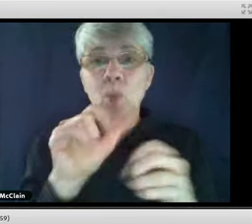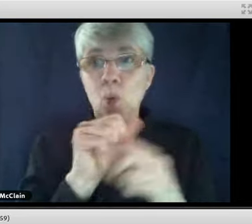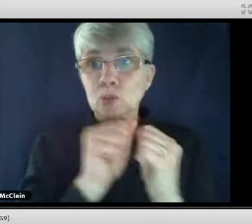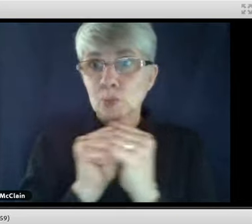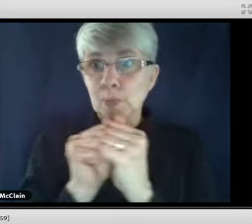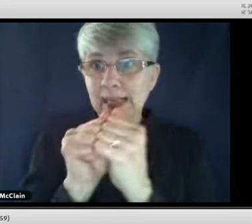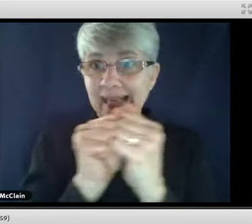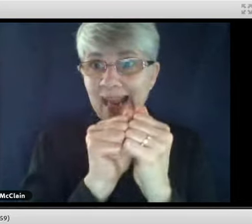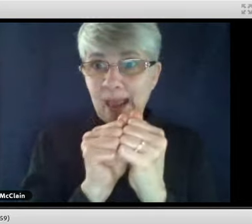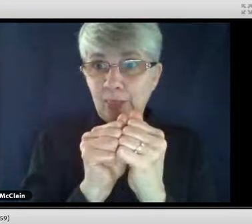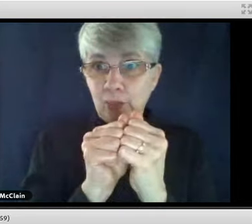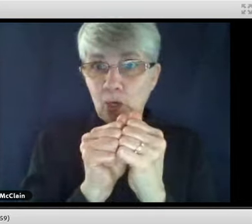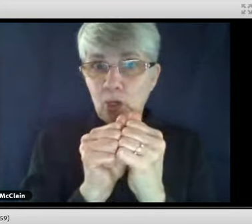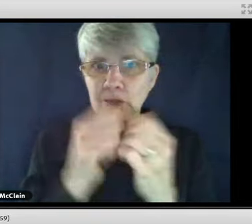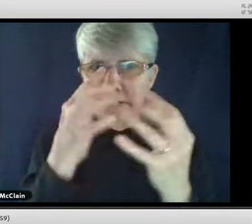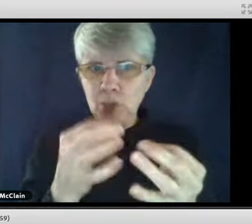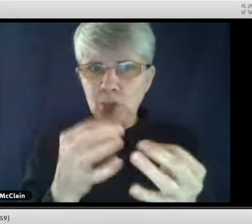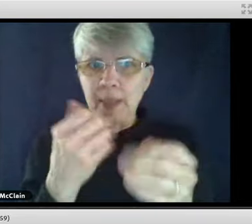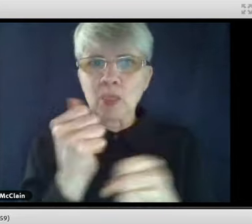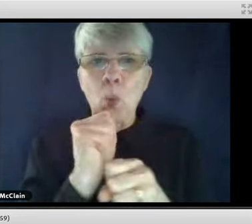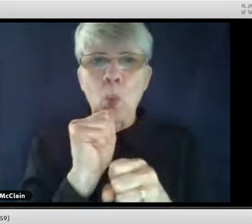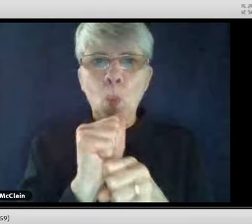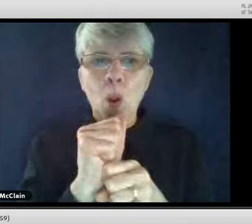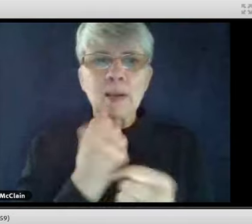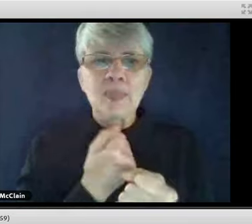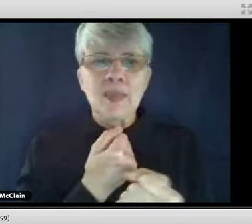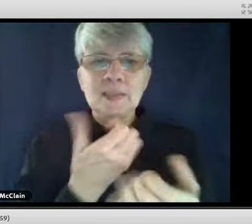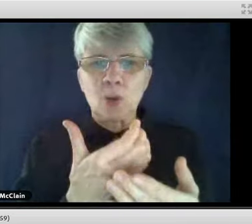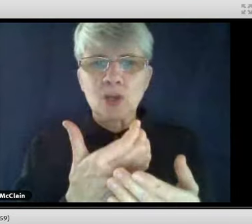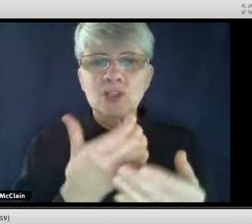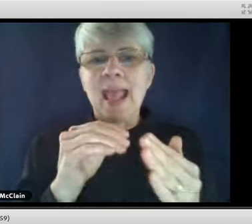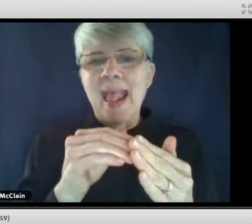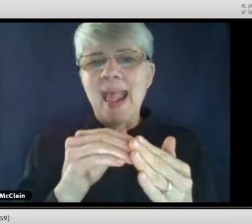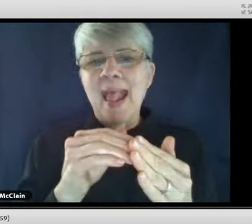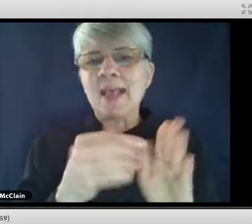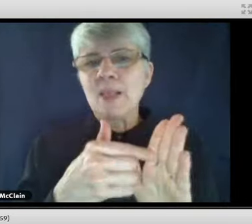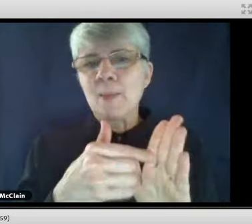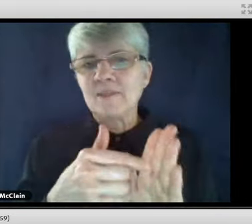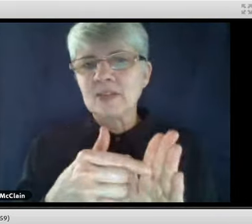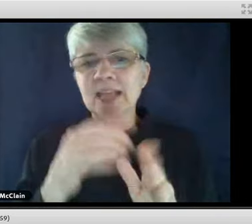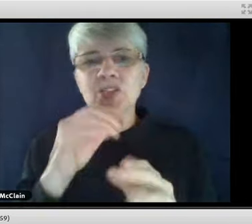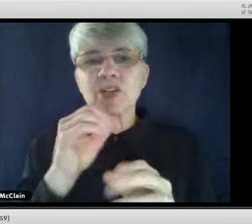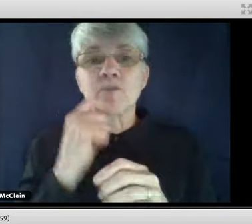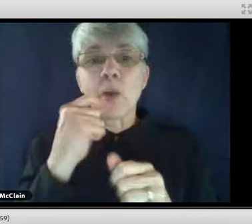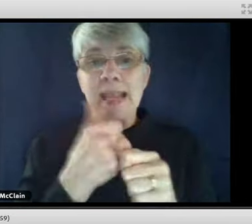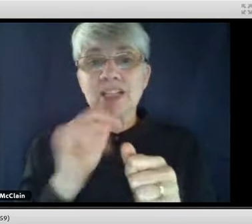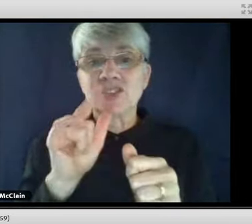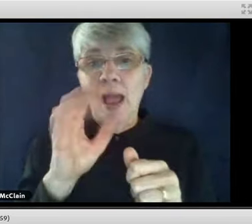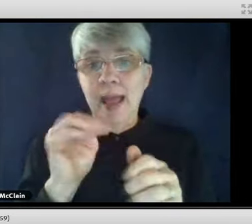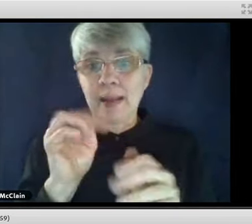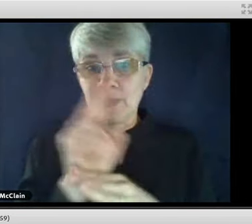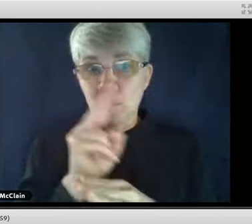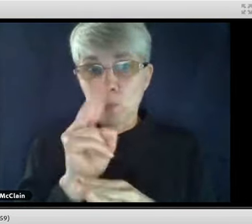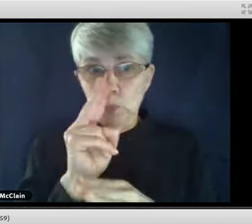to determine the work, expression, and manifestation information for each of the items that I